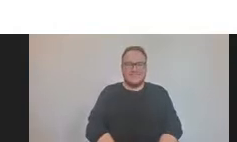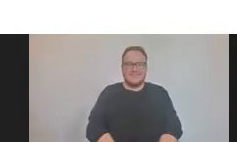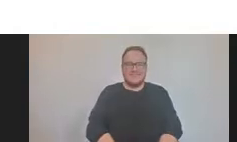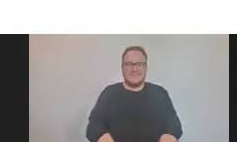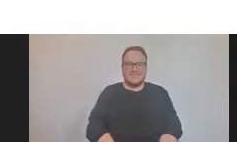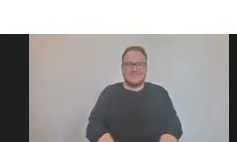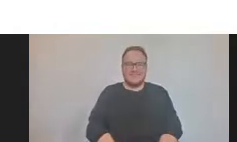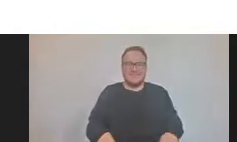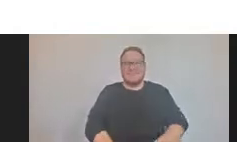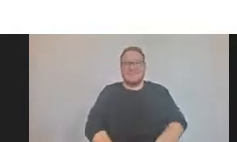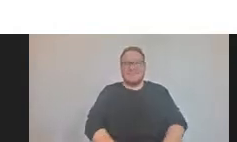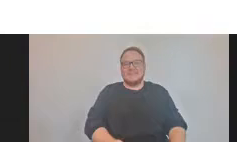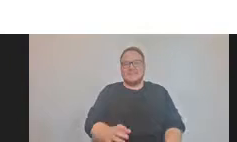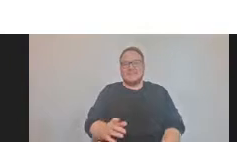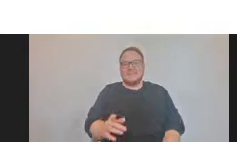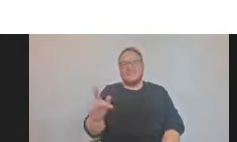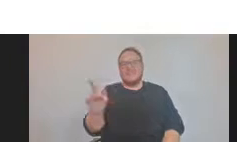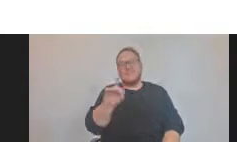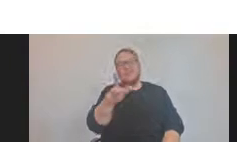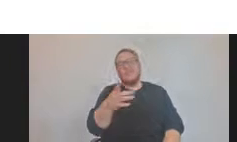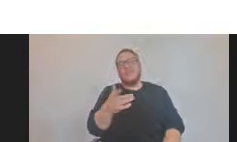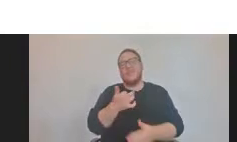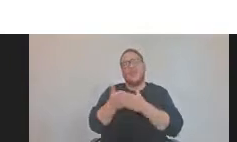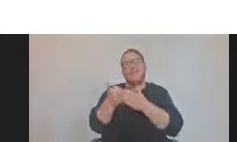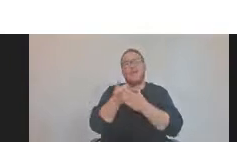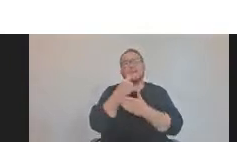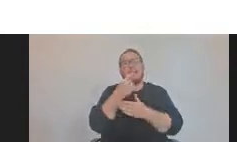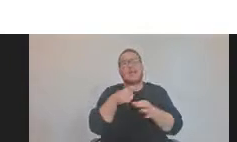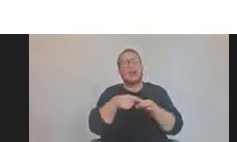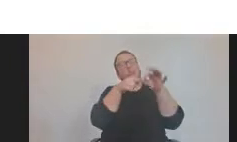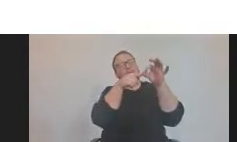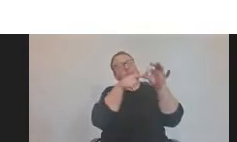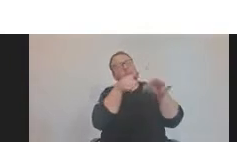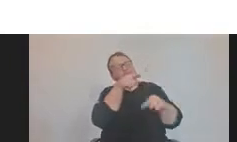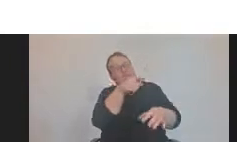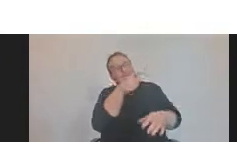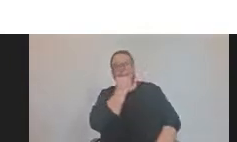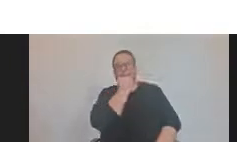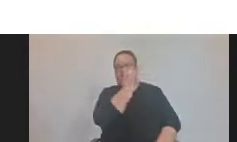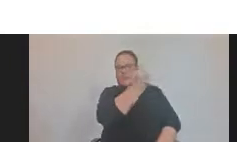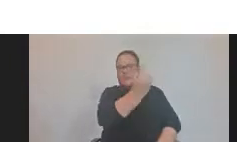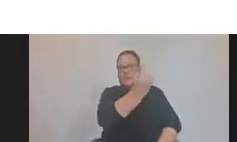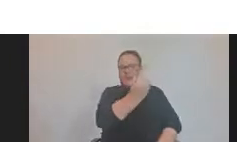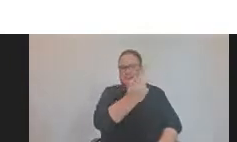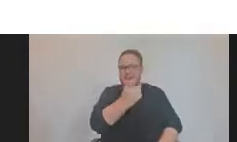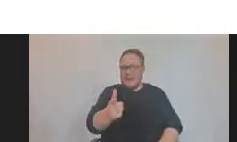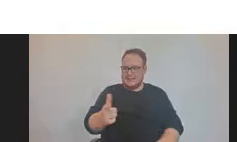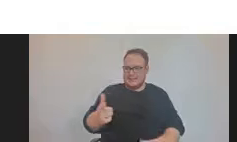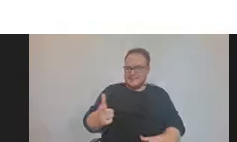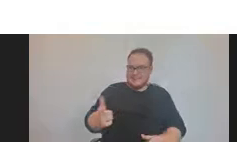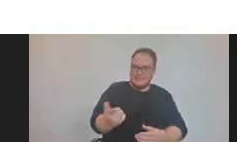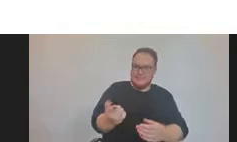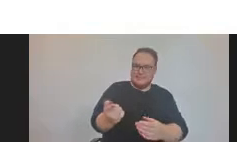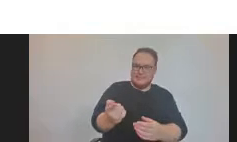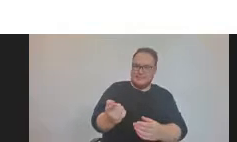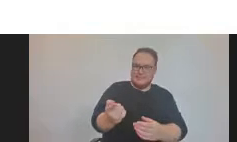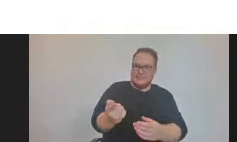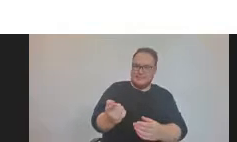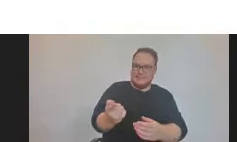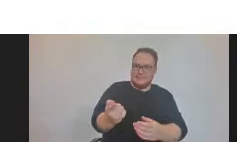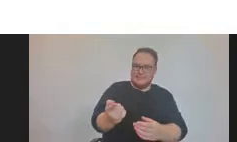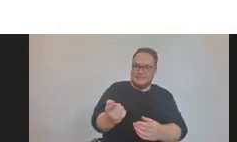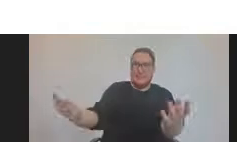We often say things like, quality is our #1 priority, and the safety of our patients and service users is the #1 priority. And I think